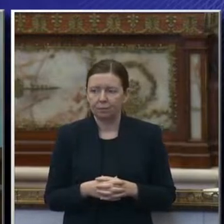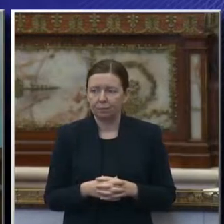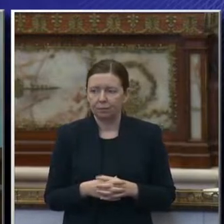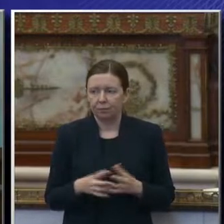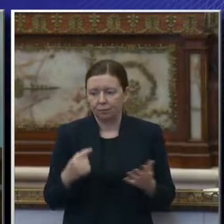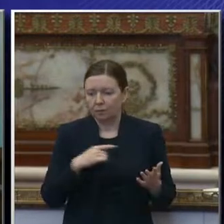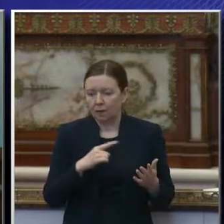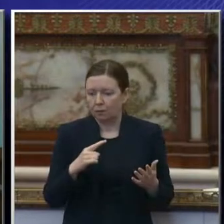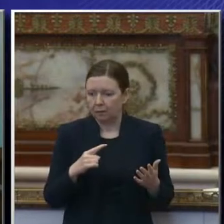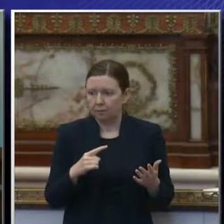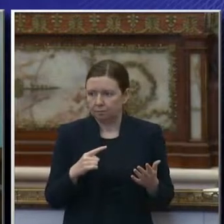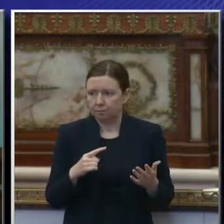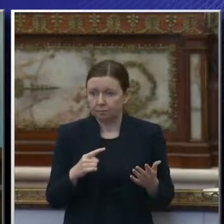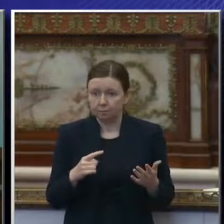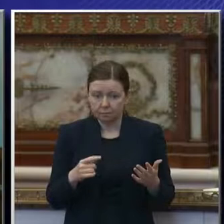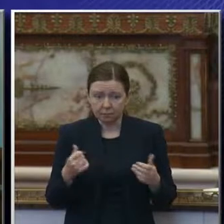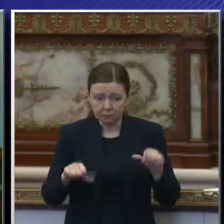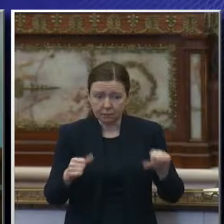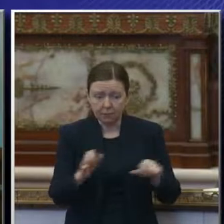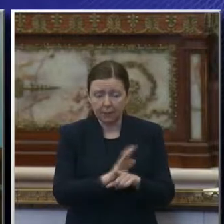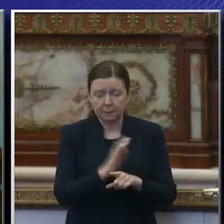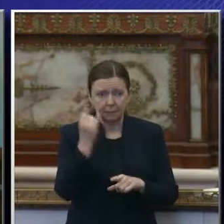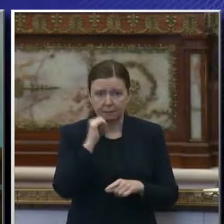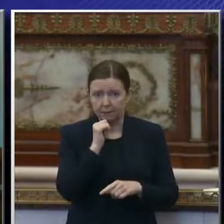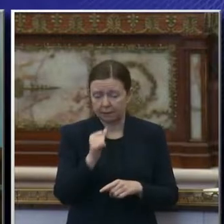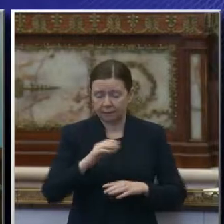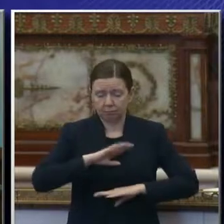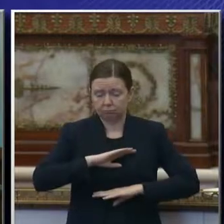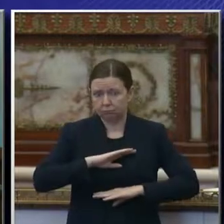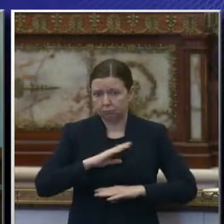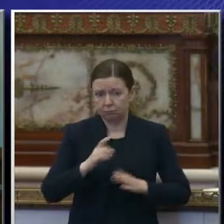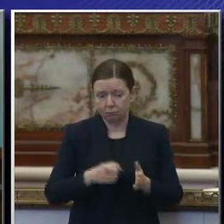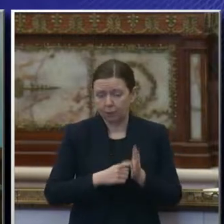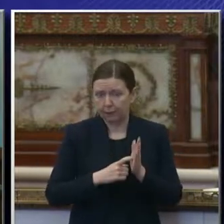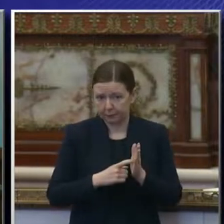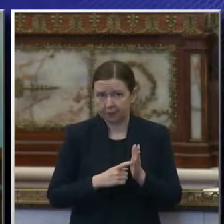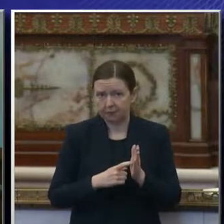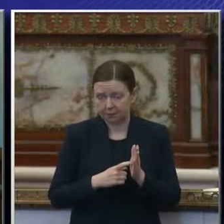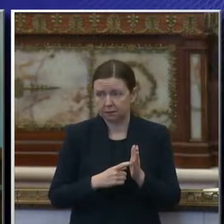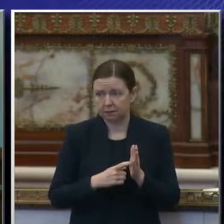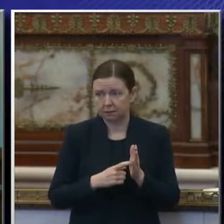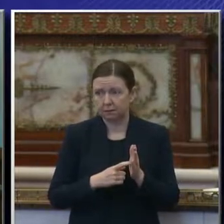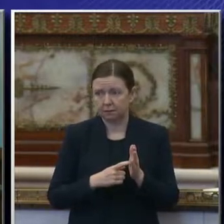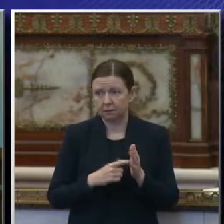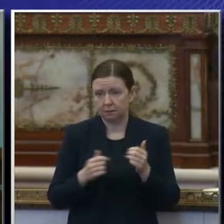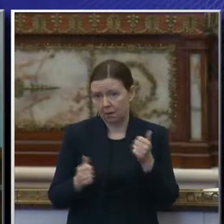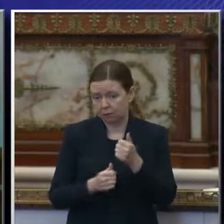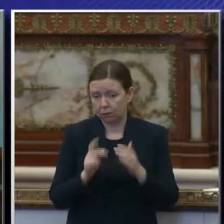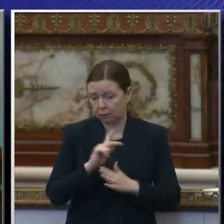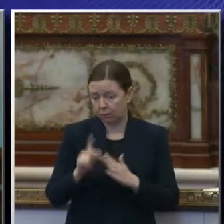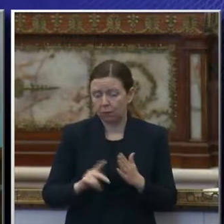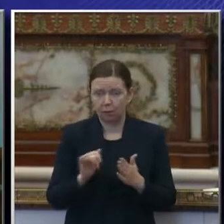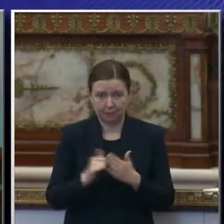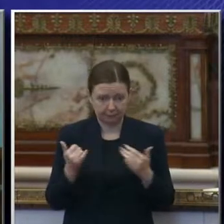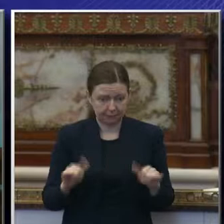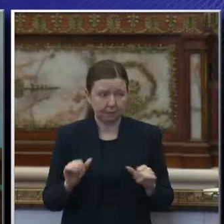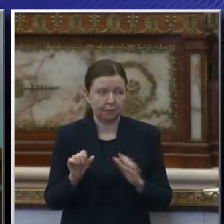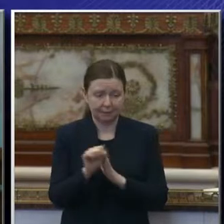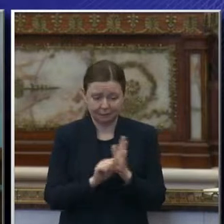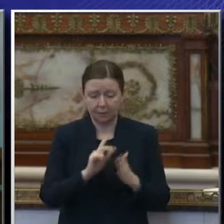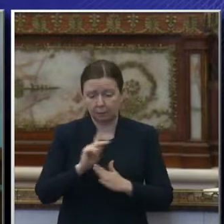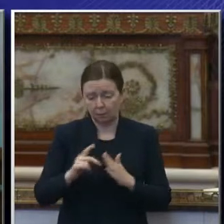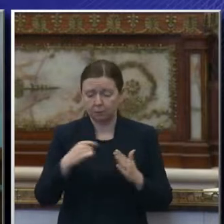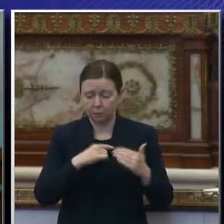and we do deny businesses if they have not met the requirements under the program. It's still a state program, so we